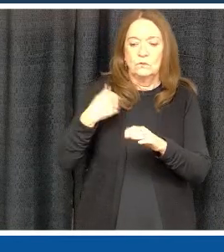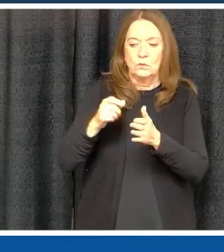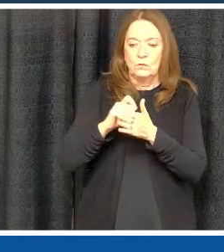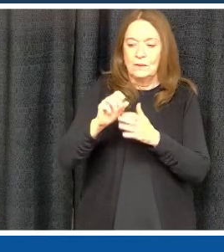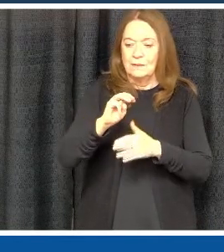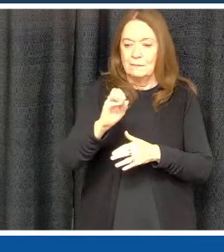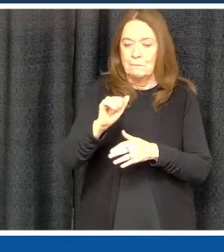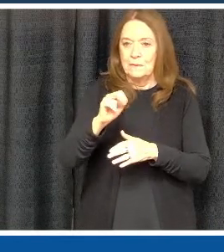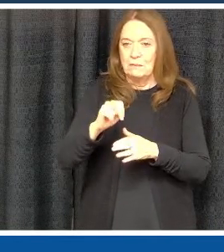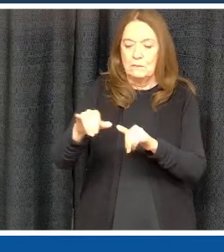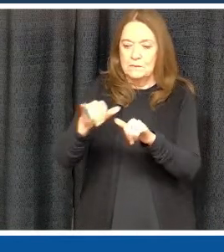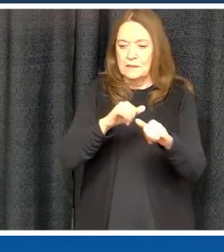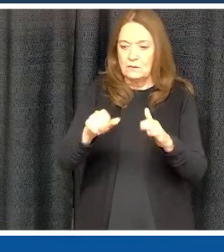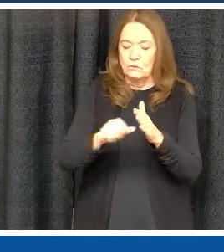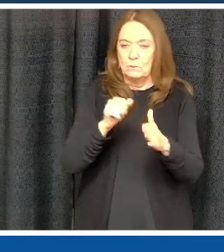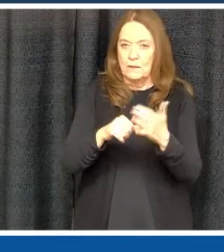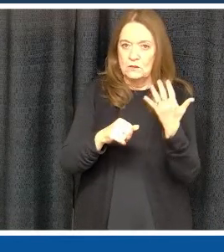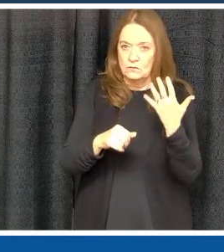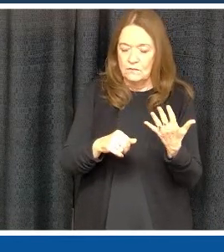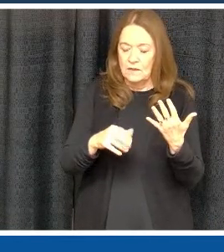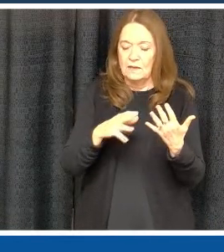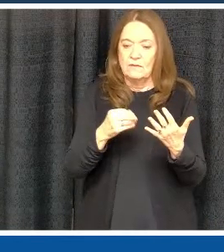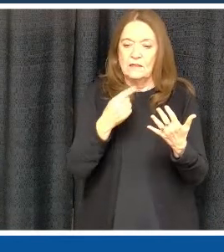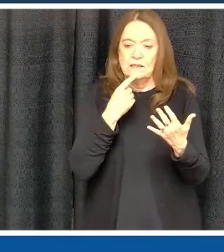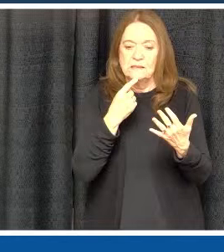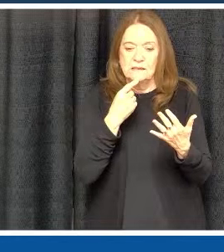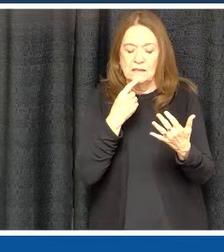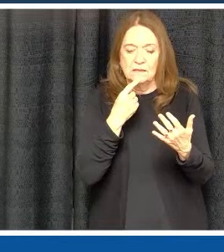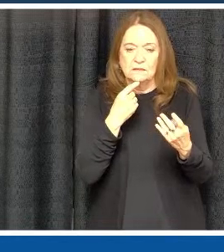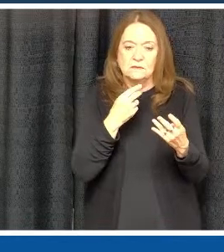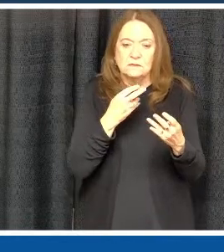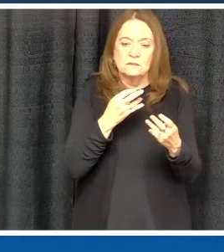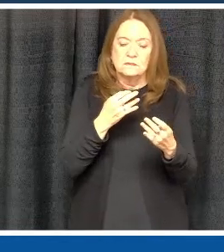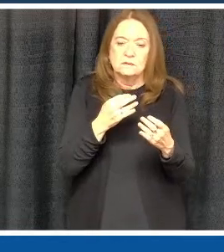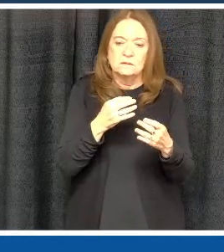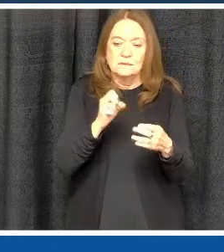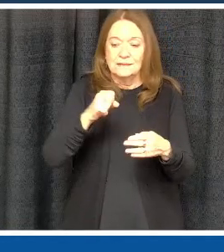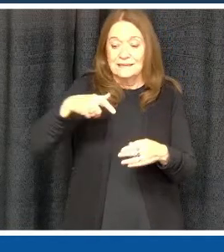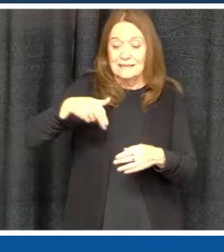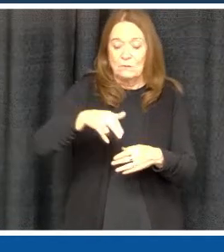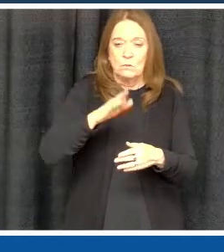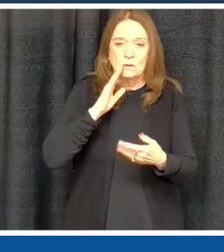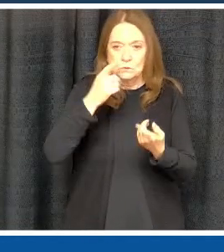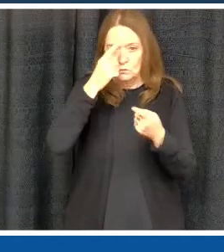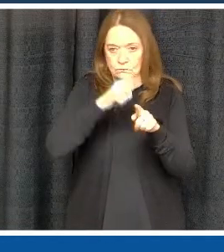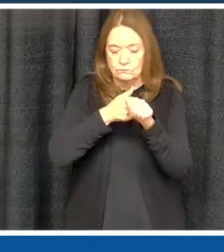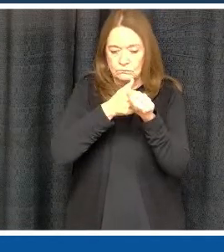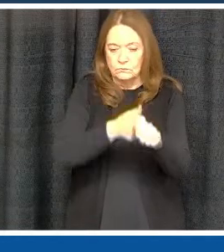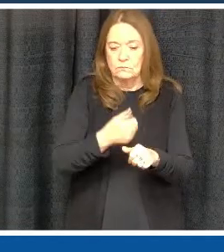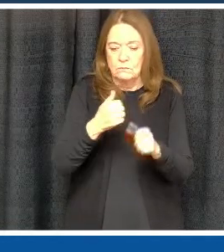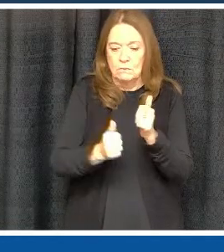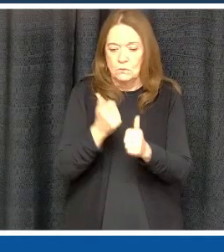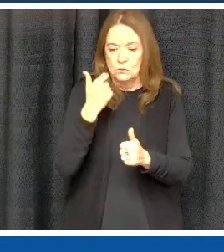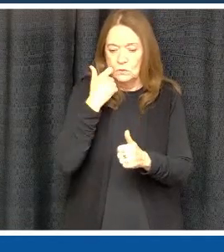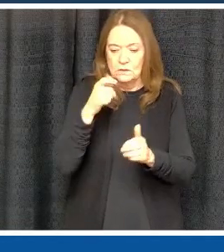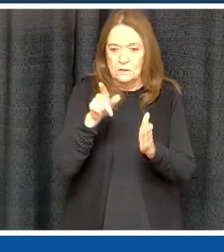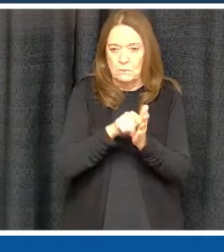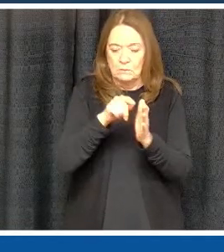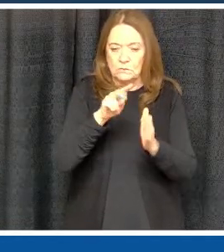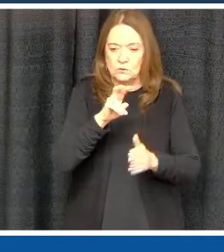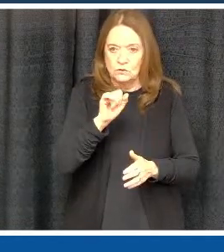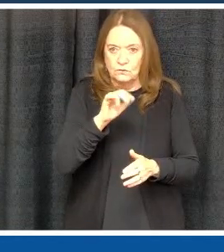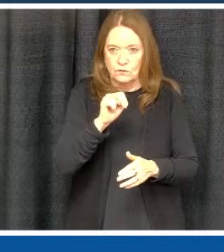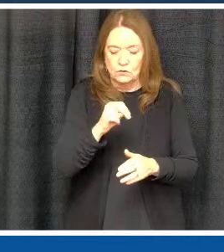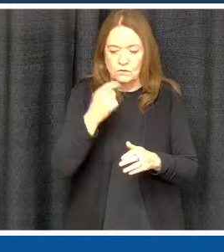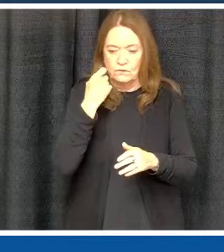standards, page 5, and it said, sidewalks will conform to the most recent published version of the